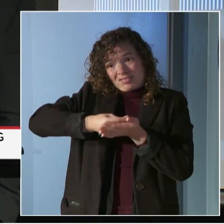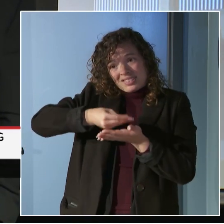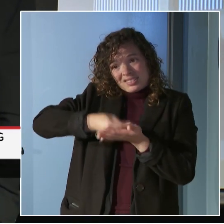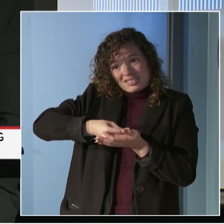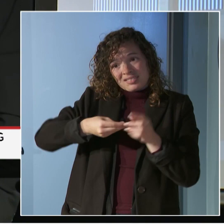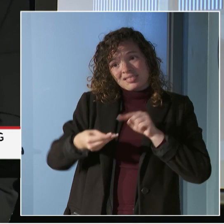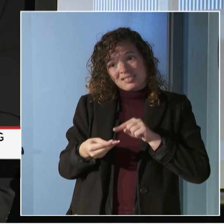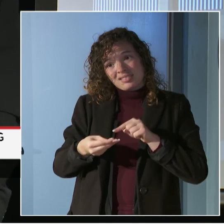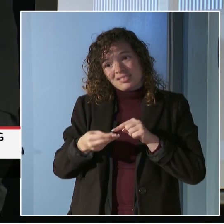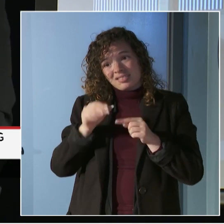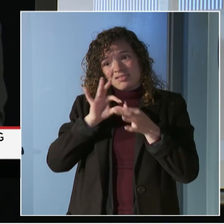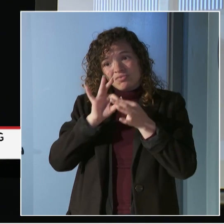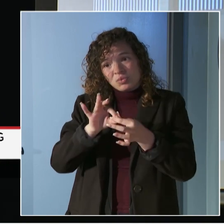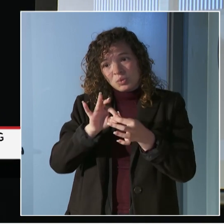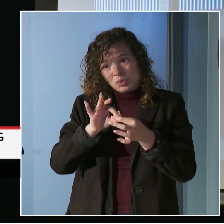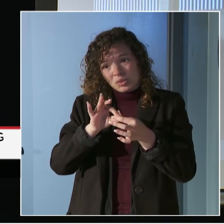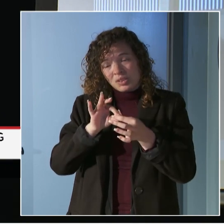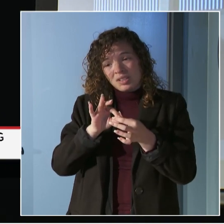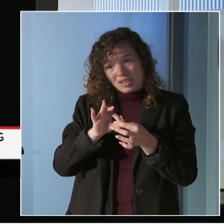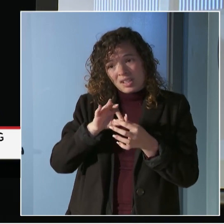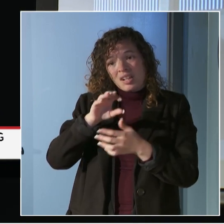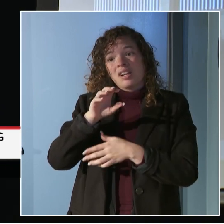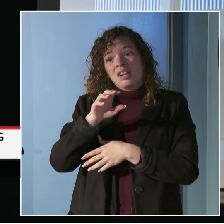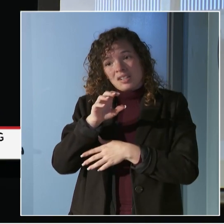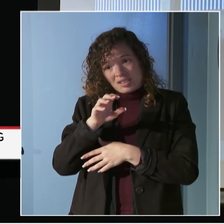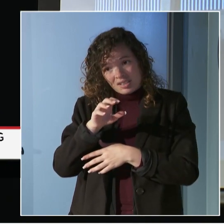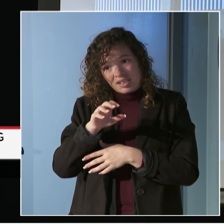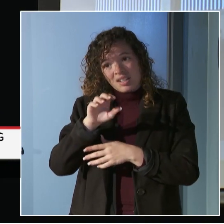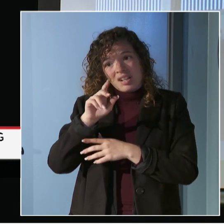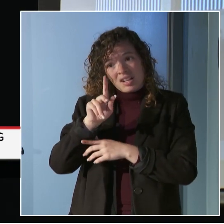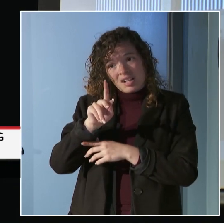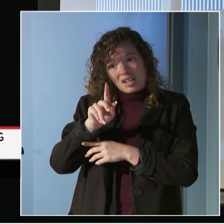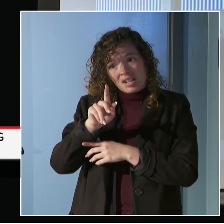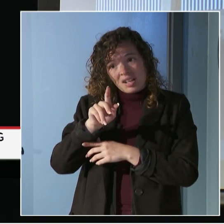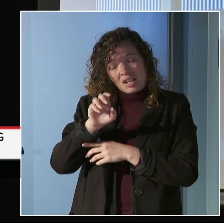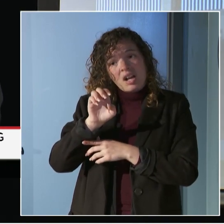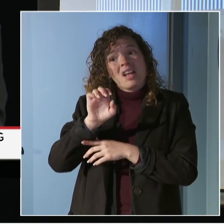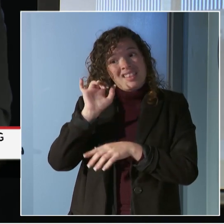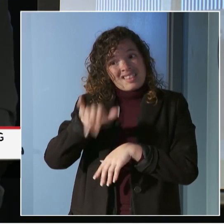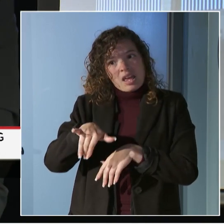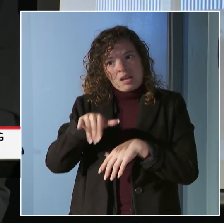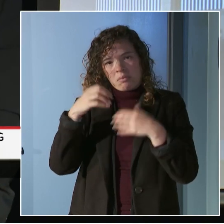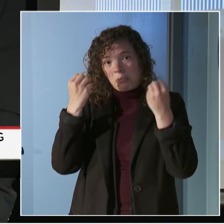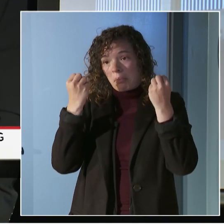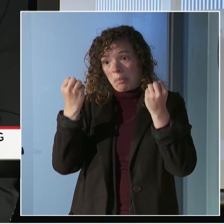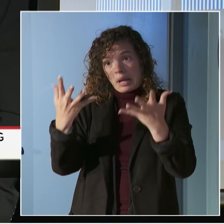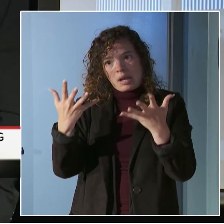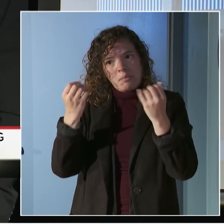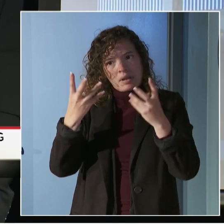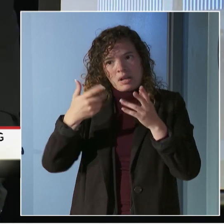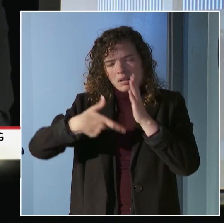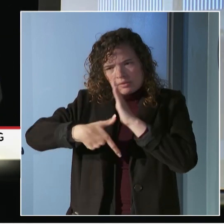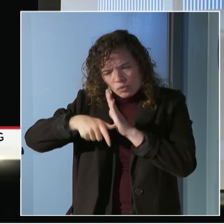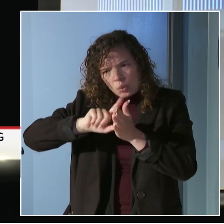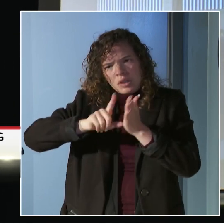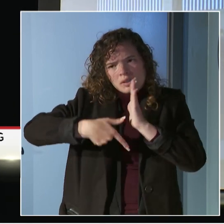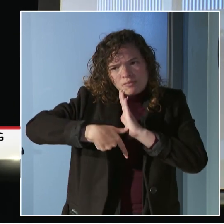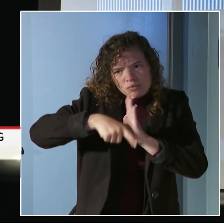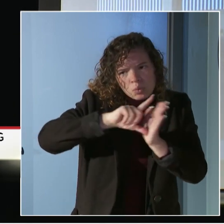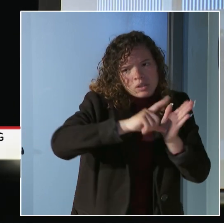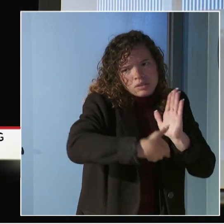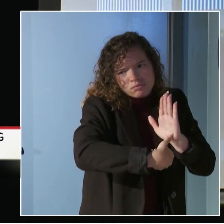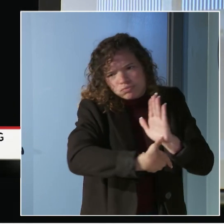closing. Because it has to be reviewed by 9,000 people, one day at a time.